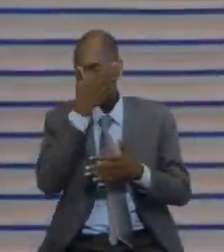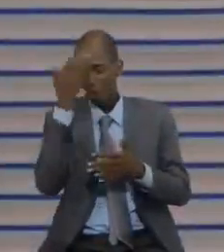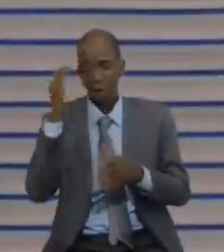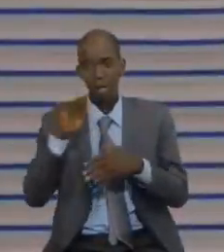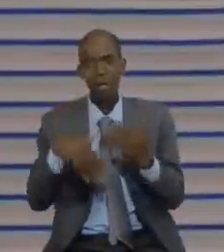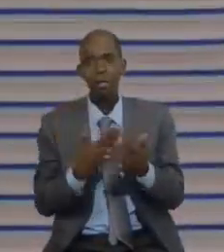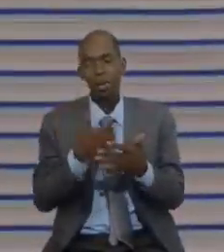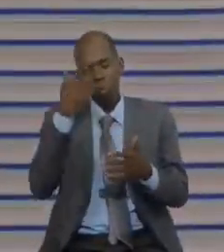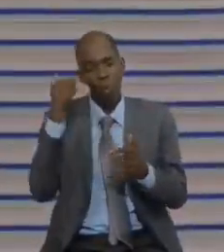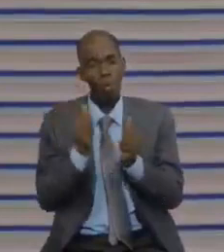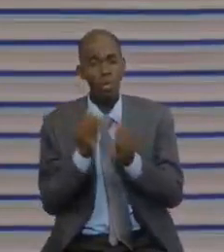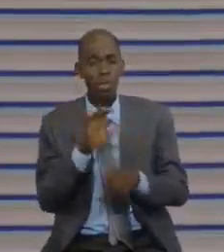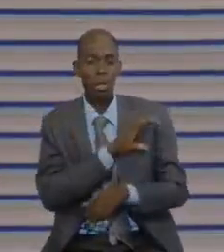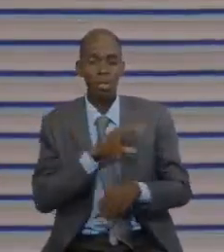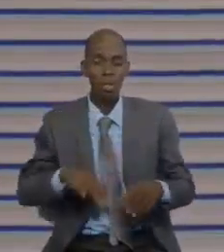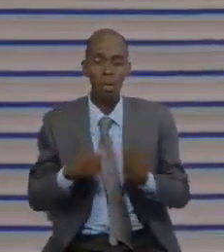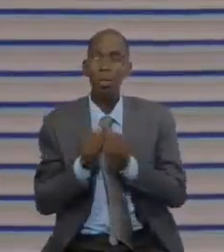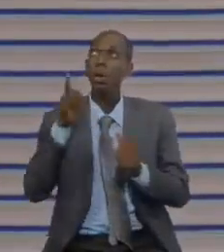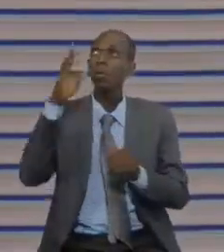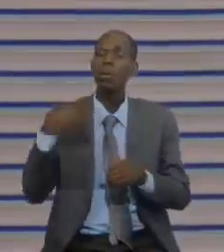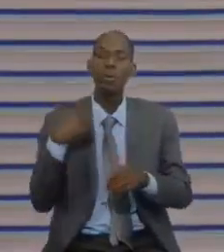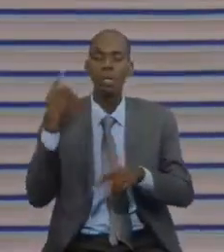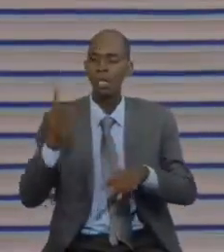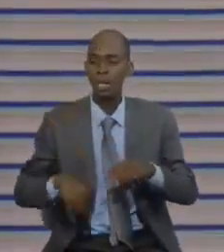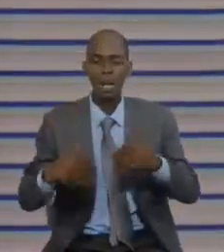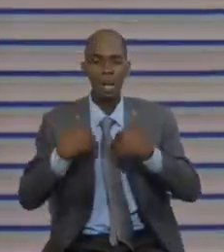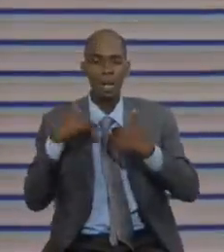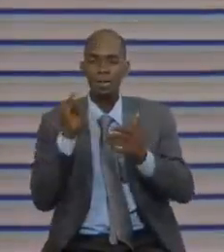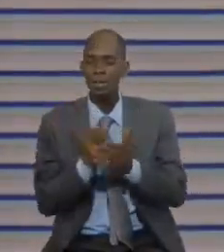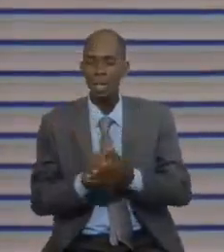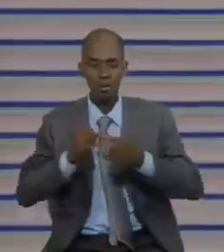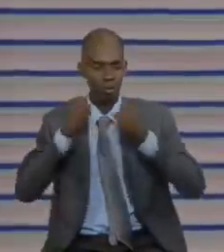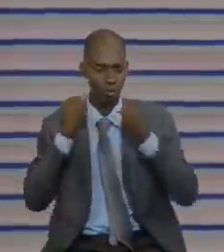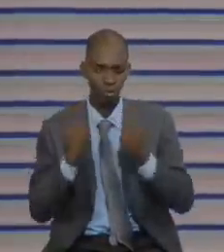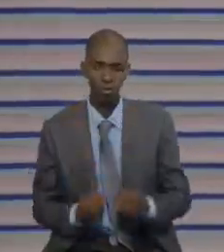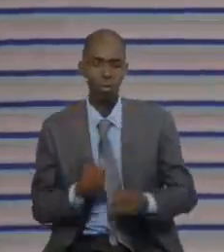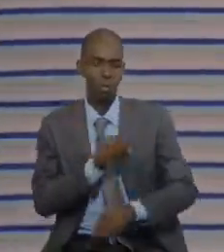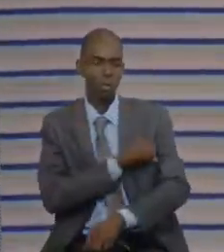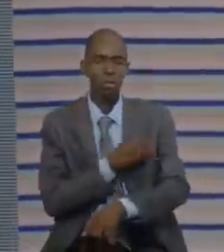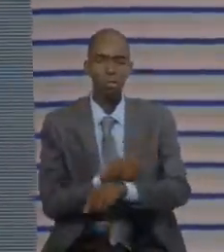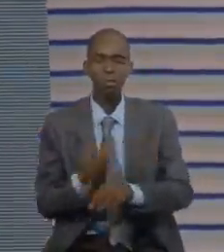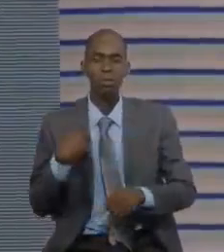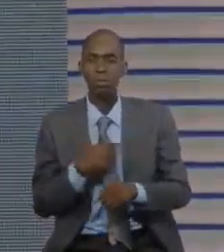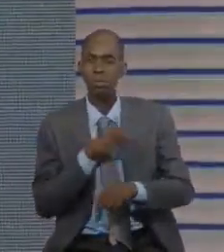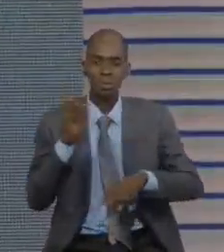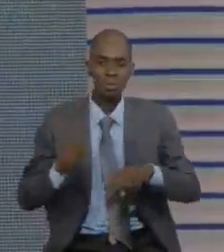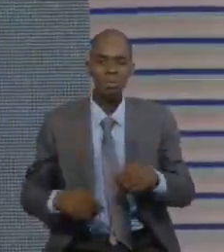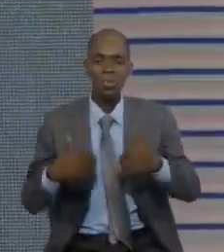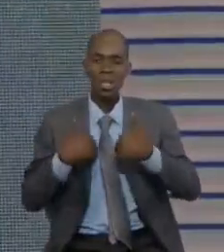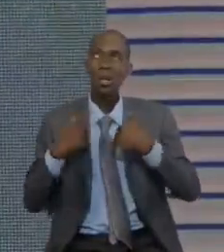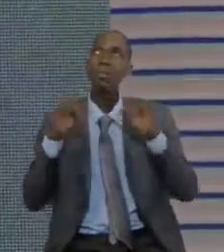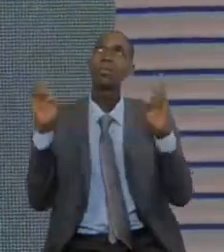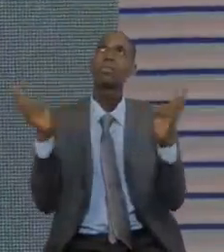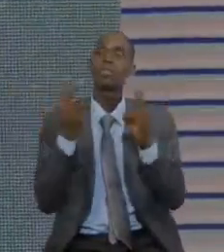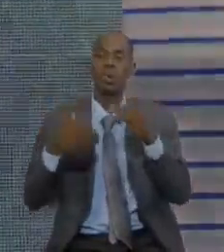Christ, without God, we cannot have that backbone, we cannot have that strength, and we cannot have the victory over